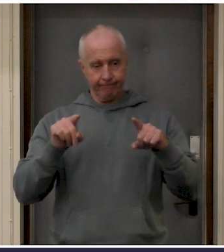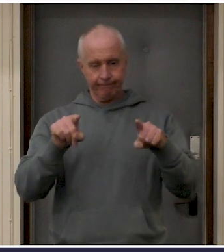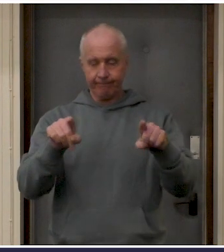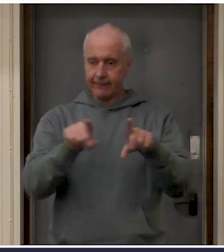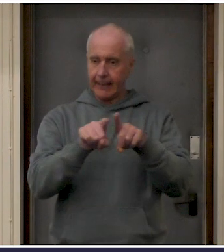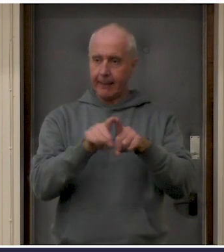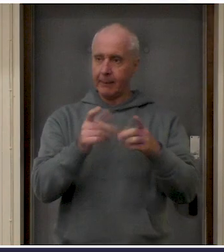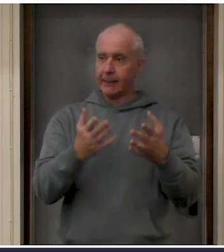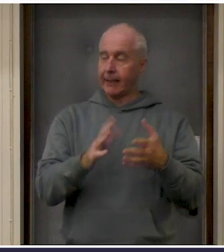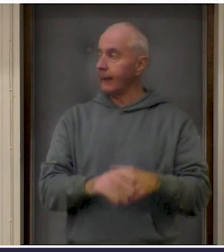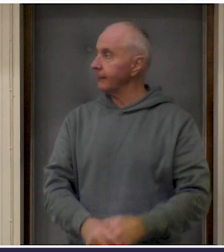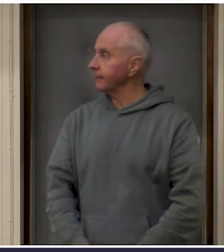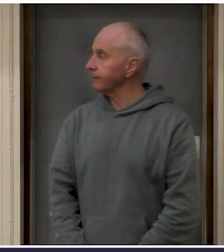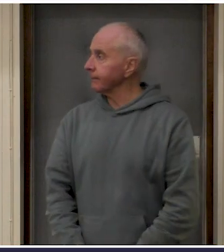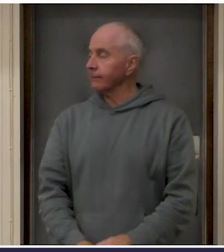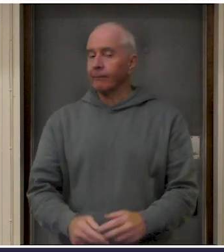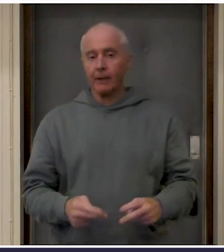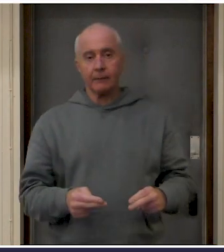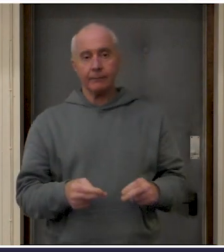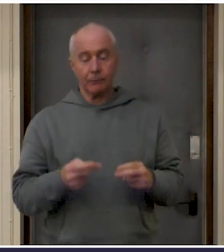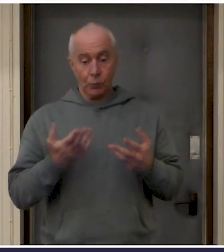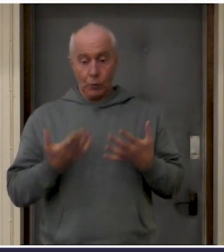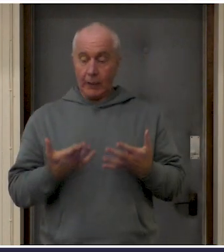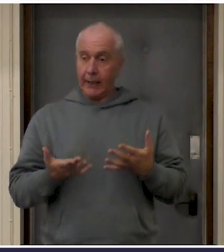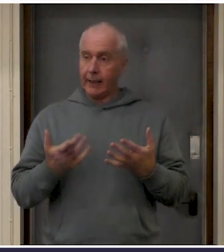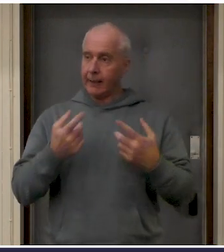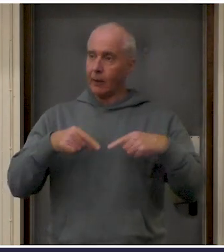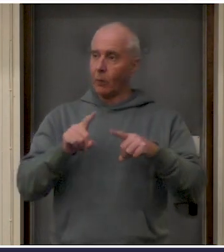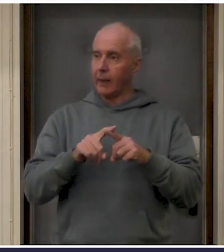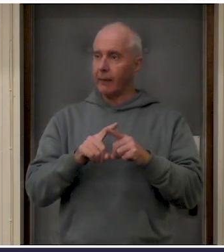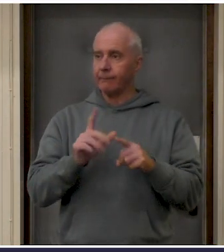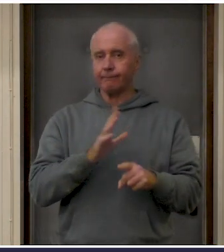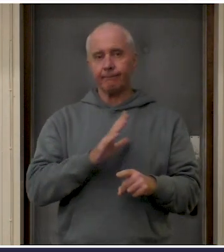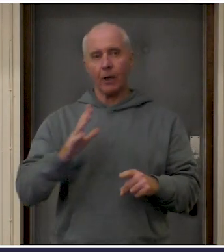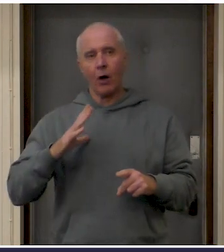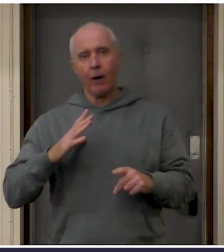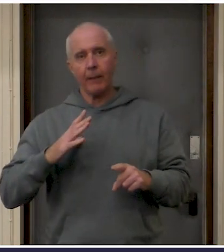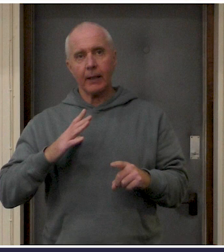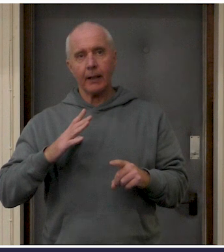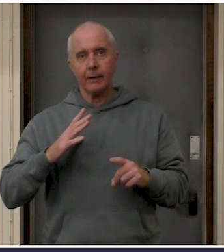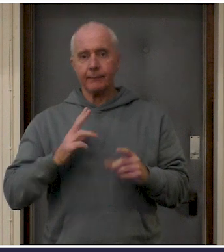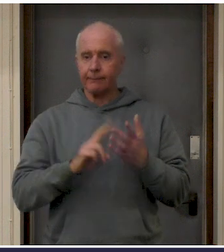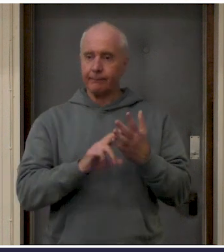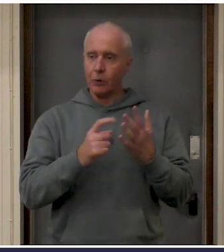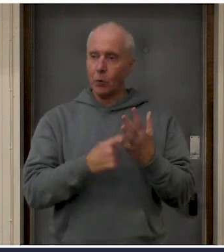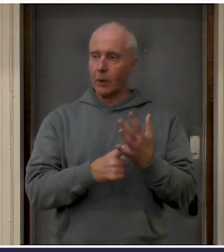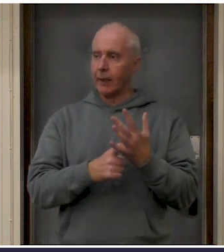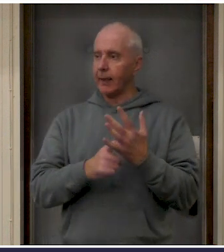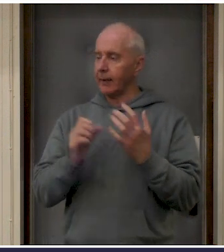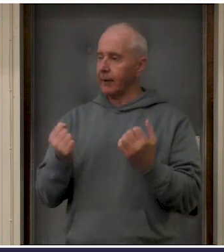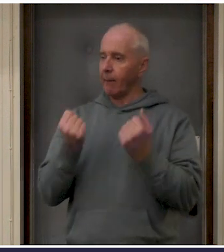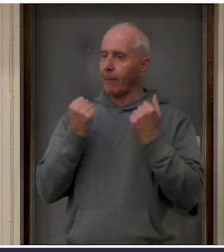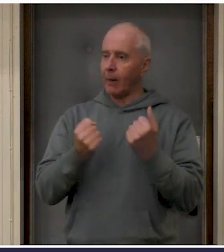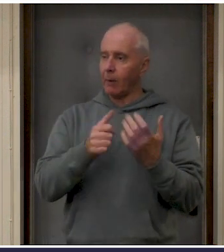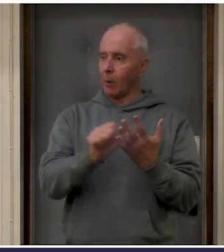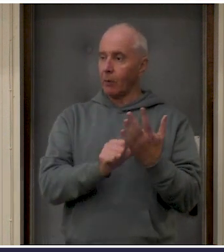we'll look at, that's not the naval program, so today we'll look at the Army Nuclear Power Program. and they launched a